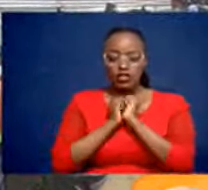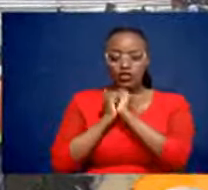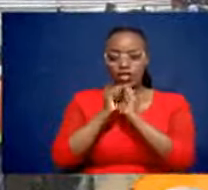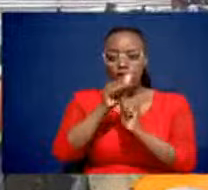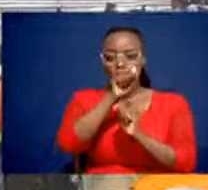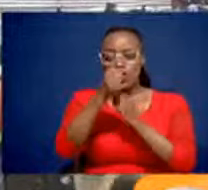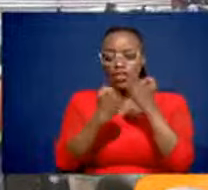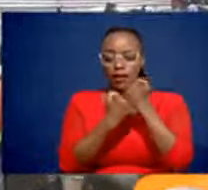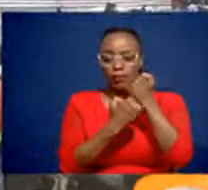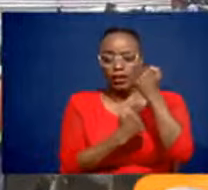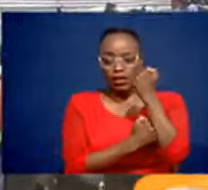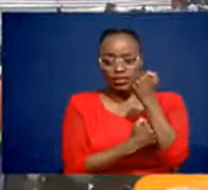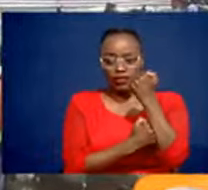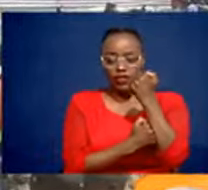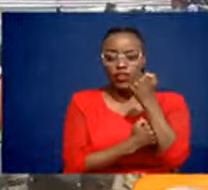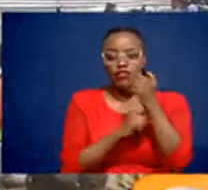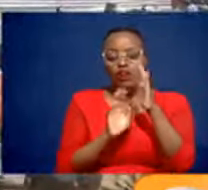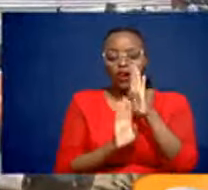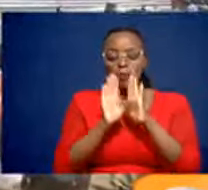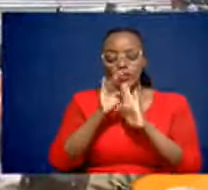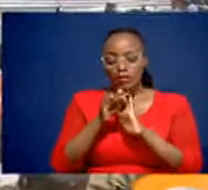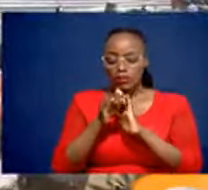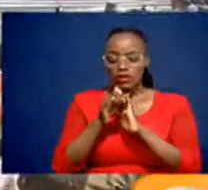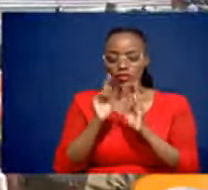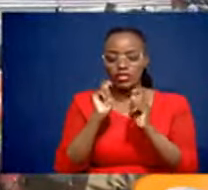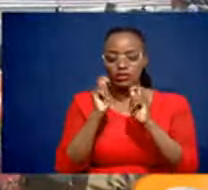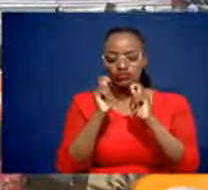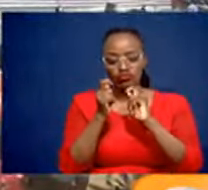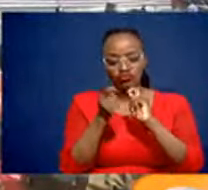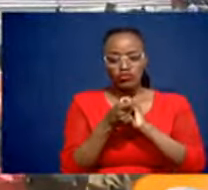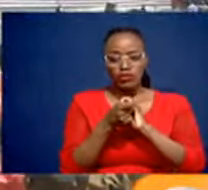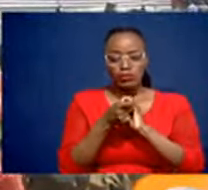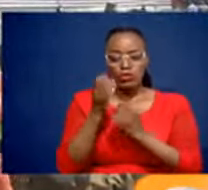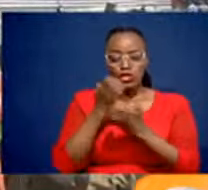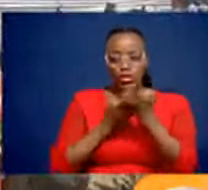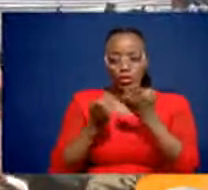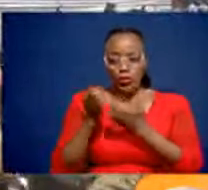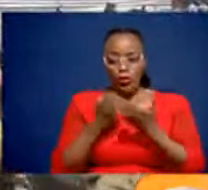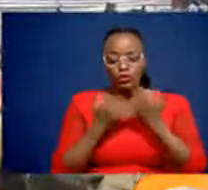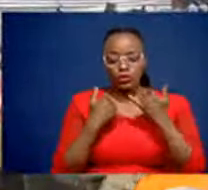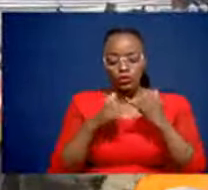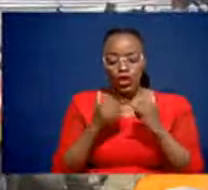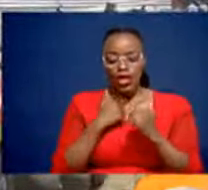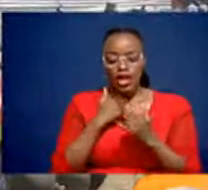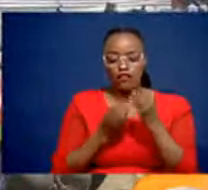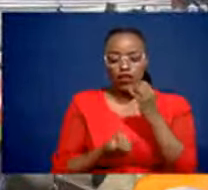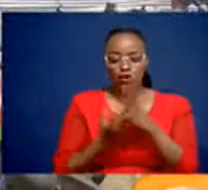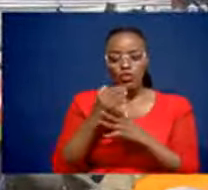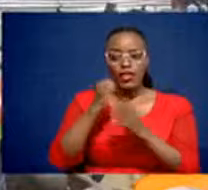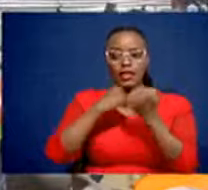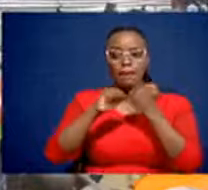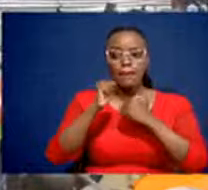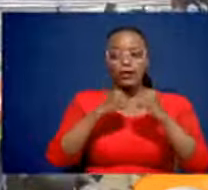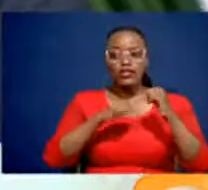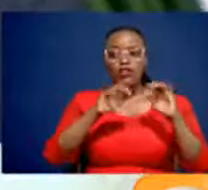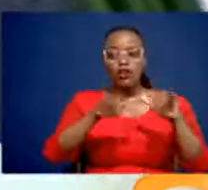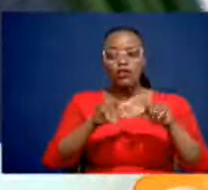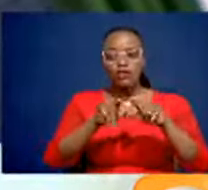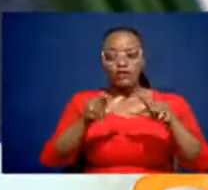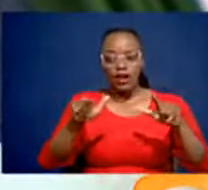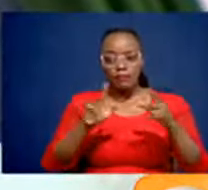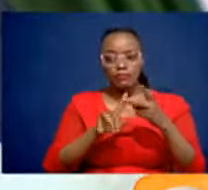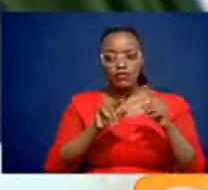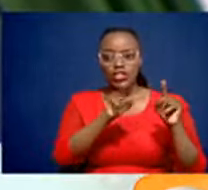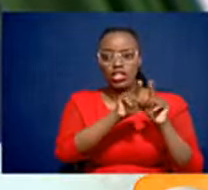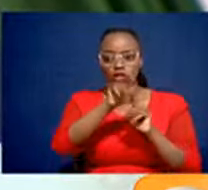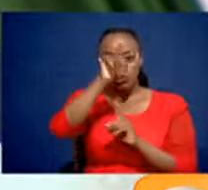other pillars of our bottom-up economic transformation agenda, in order to stimulate growth in the productivity of our farmlands